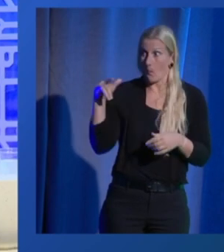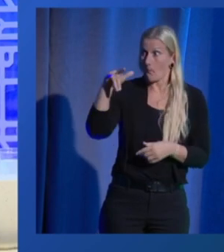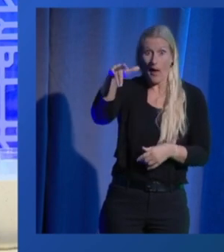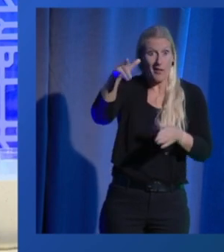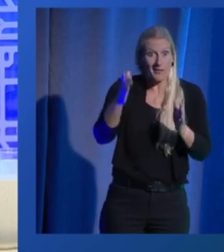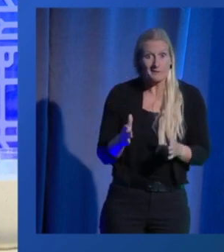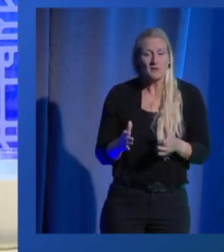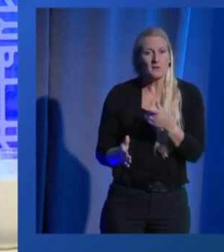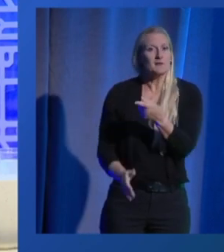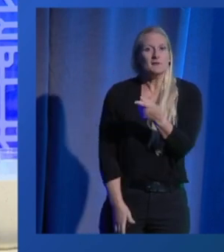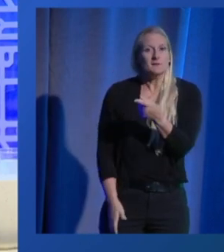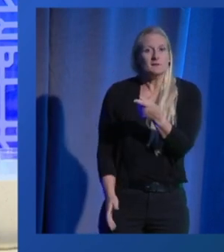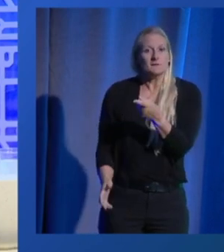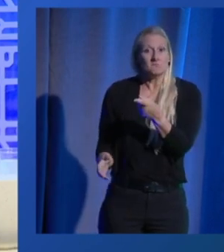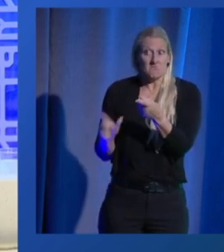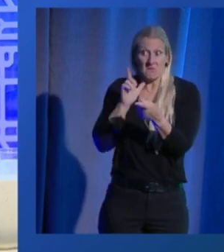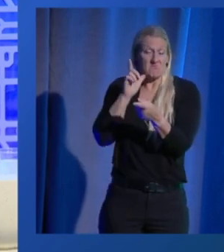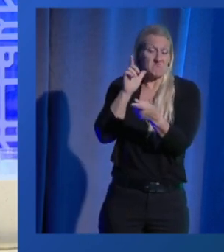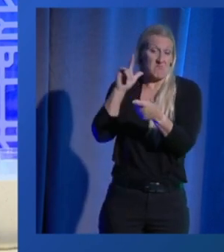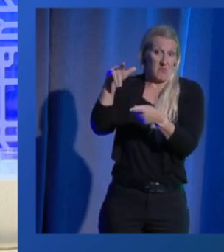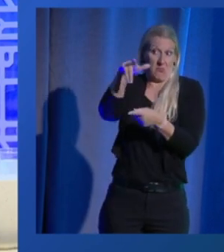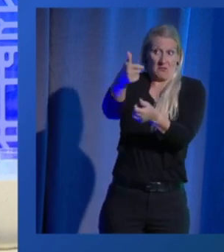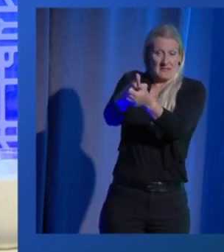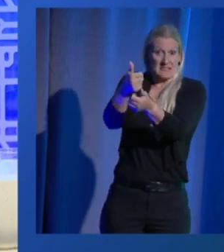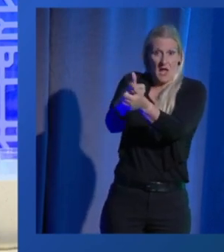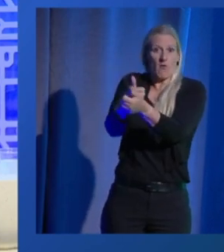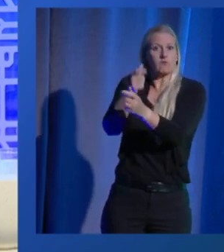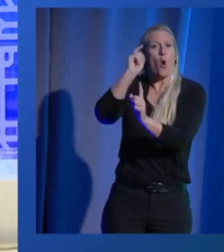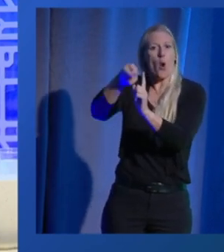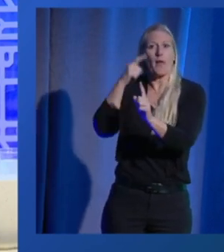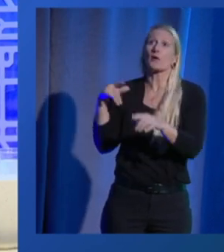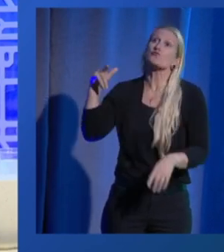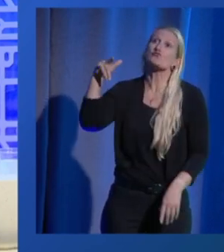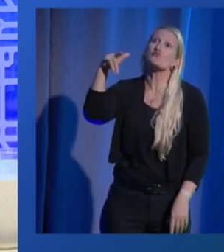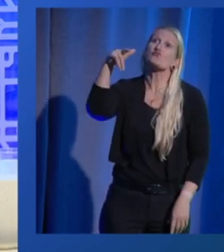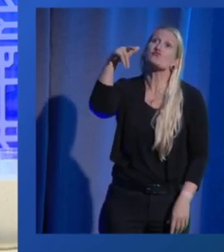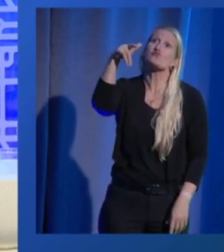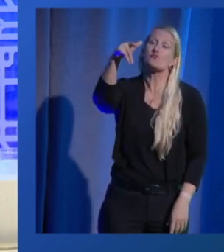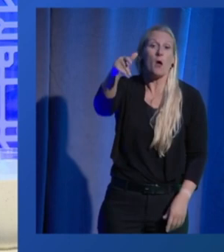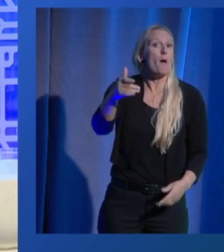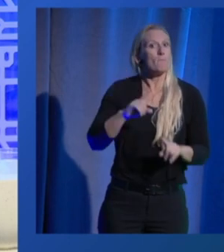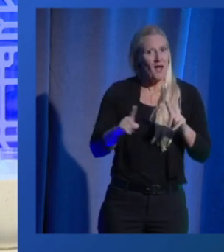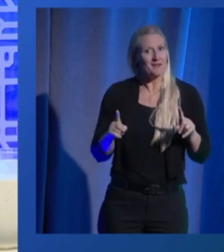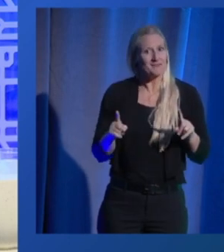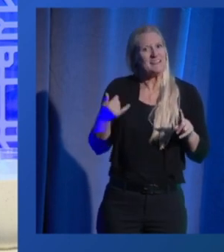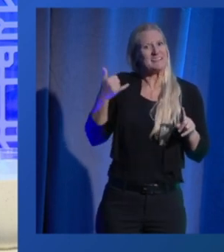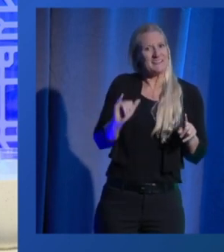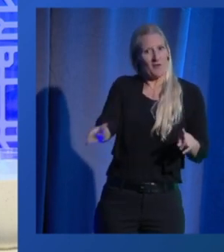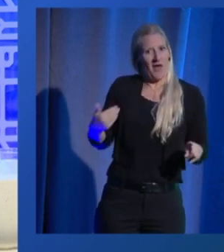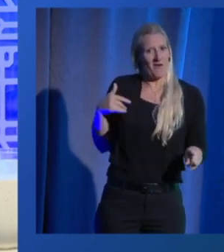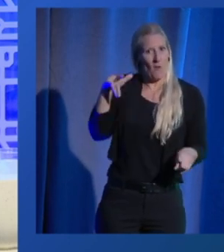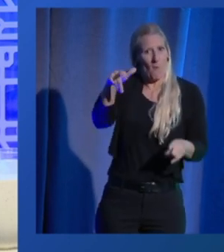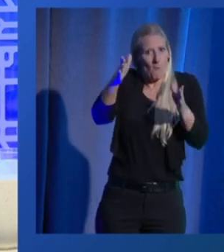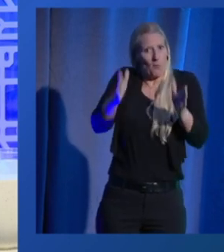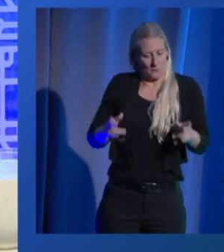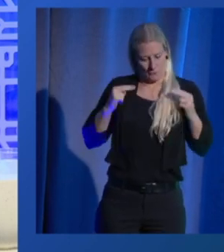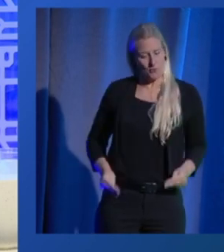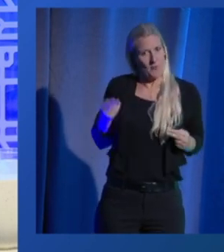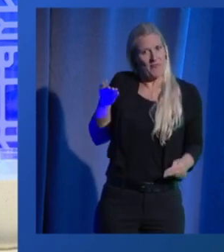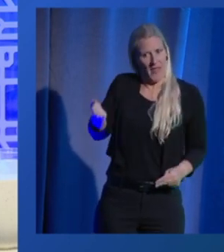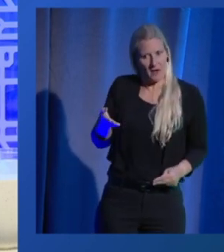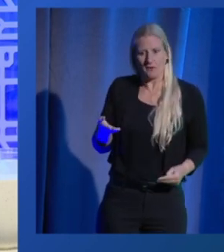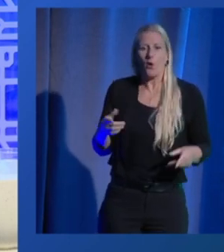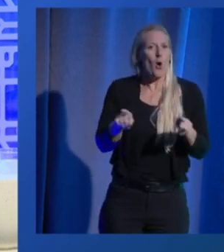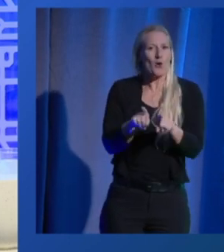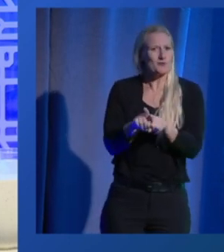of a car using any sort of driver assisted technology you're still the driver you're responsible and I think we'll see that continue in in